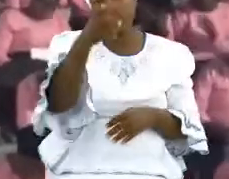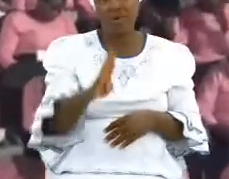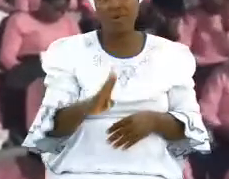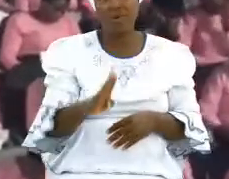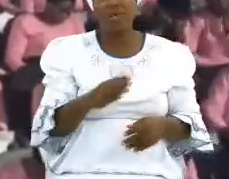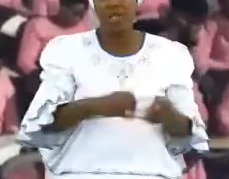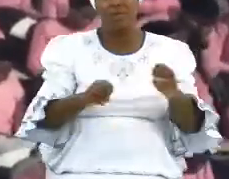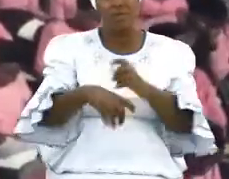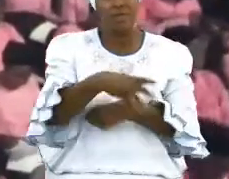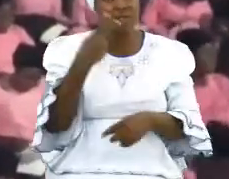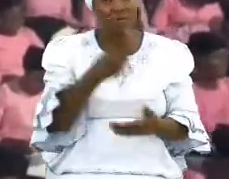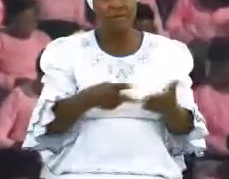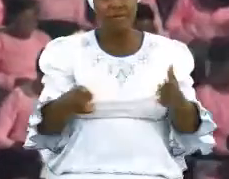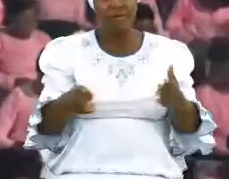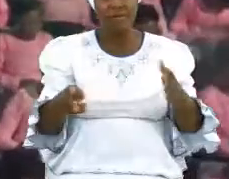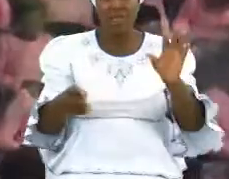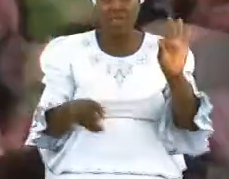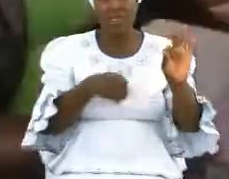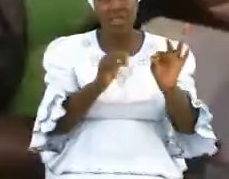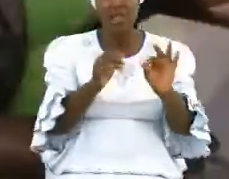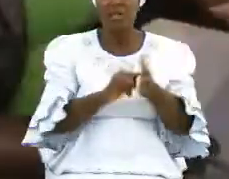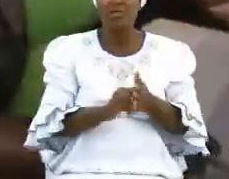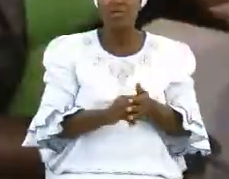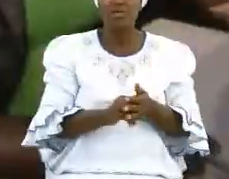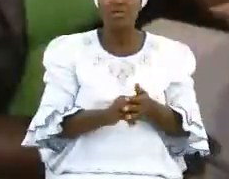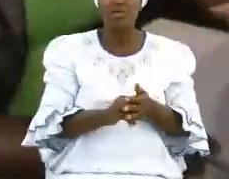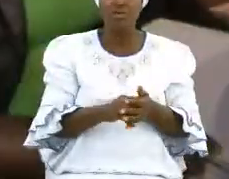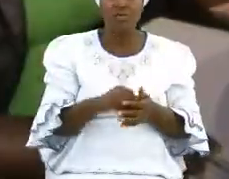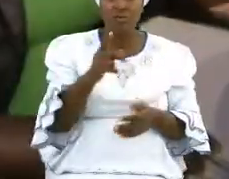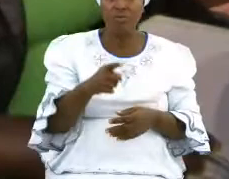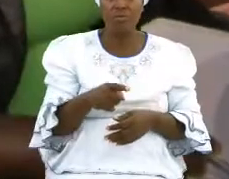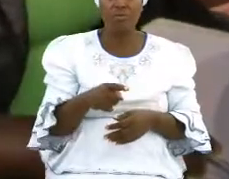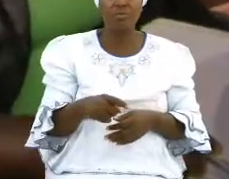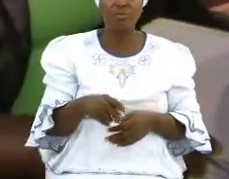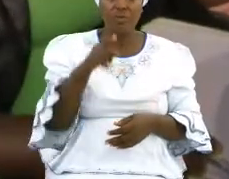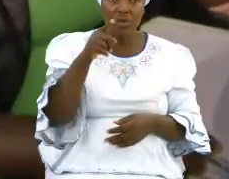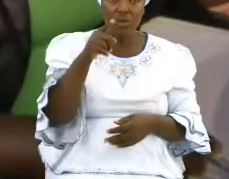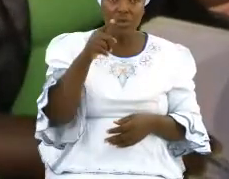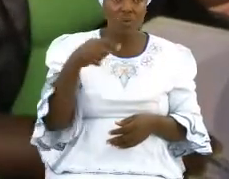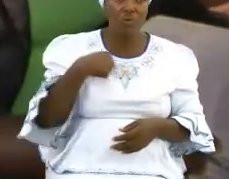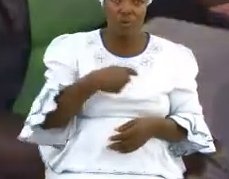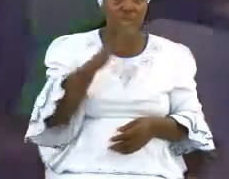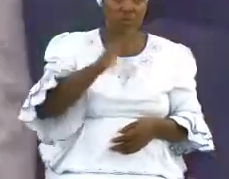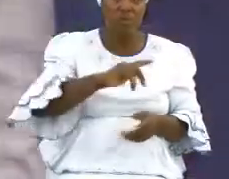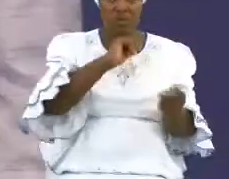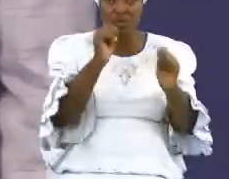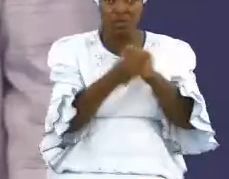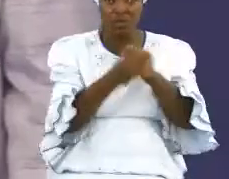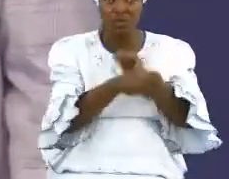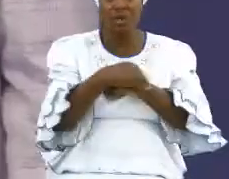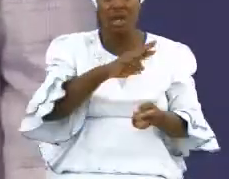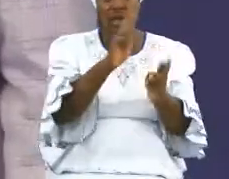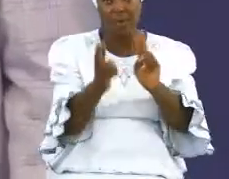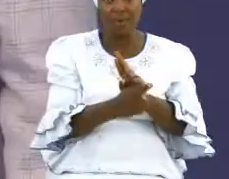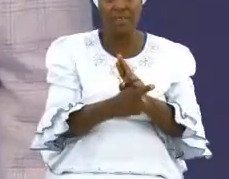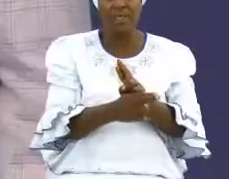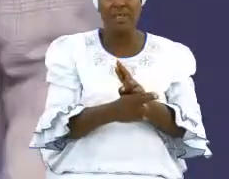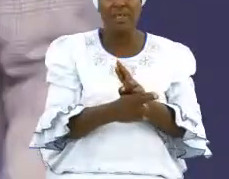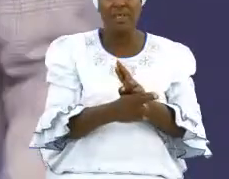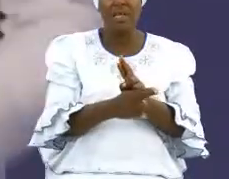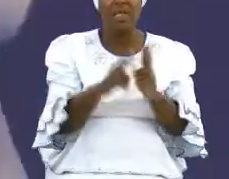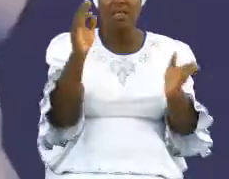if God will turn and repent? We will turn and repent. That will pull the